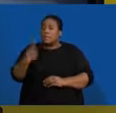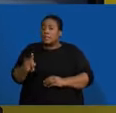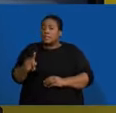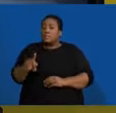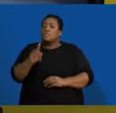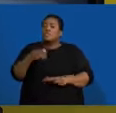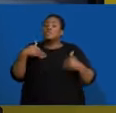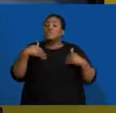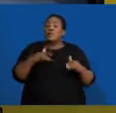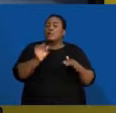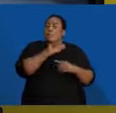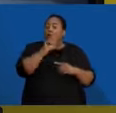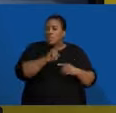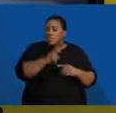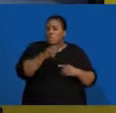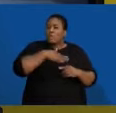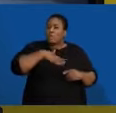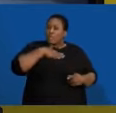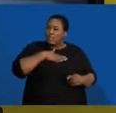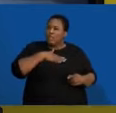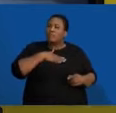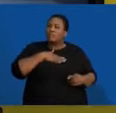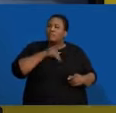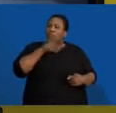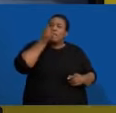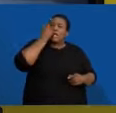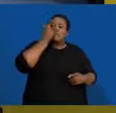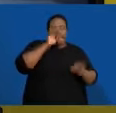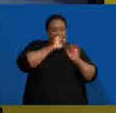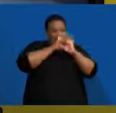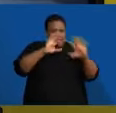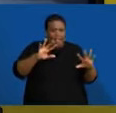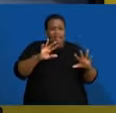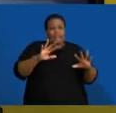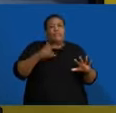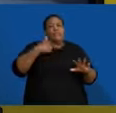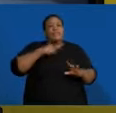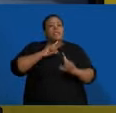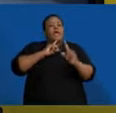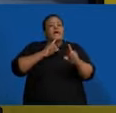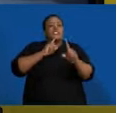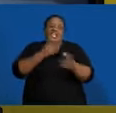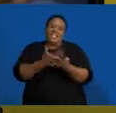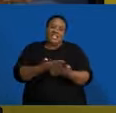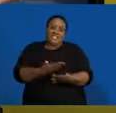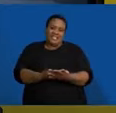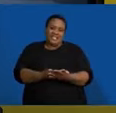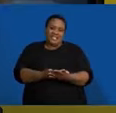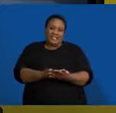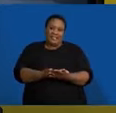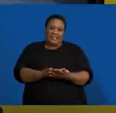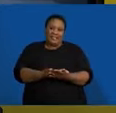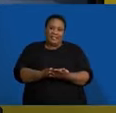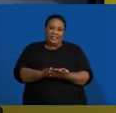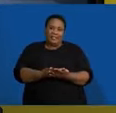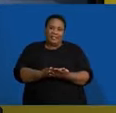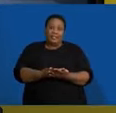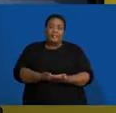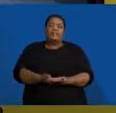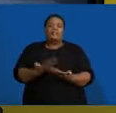start with the questions that you can easily understand and you can answer easily. So it's